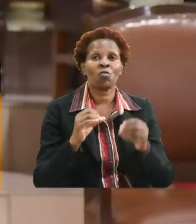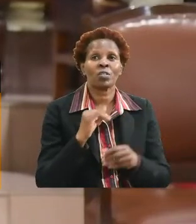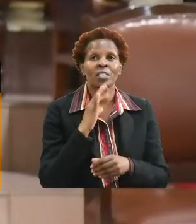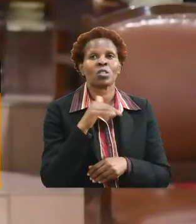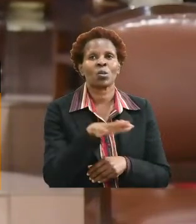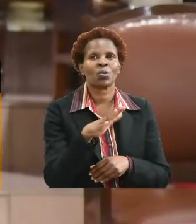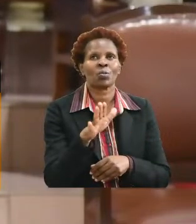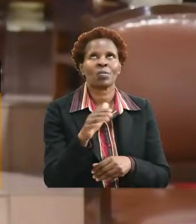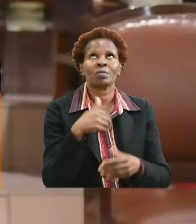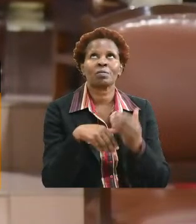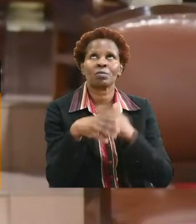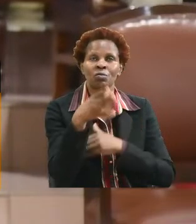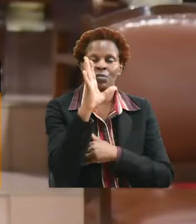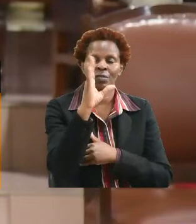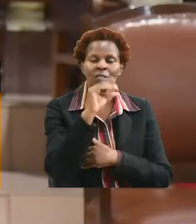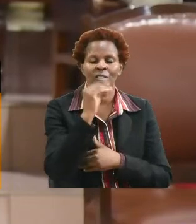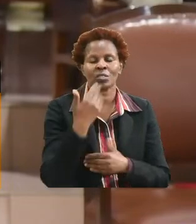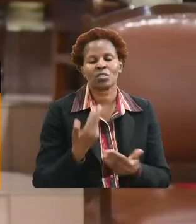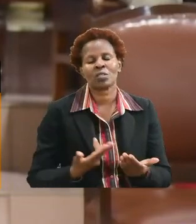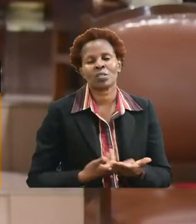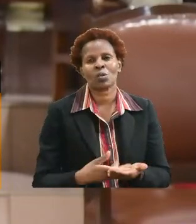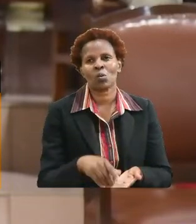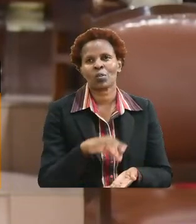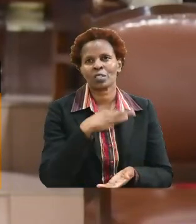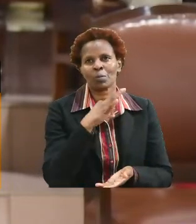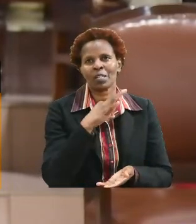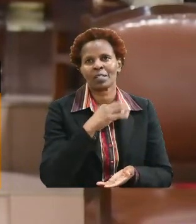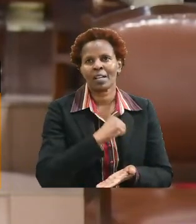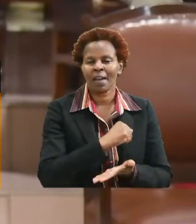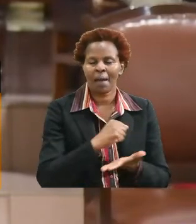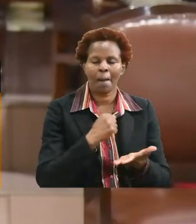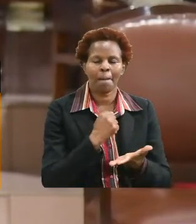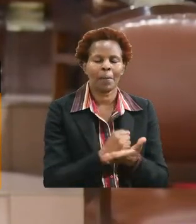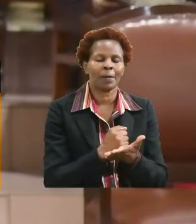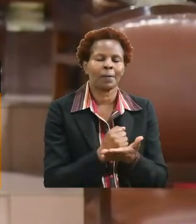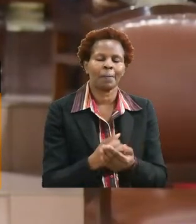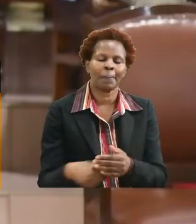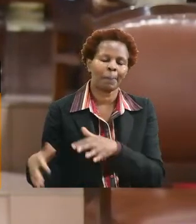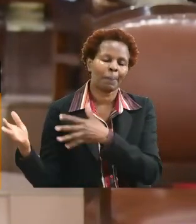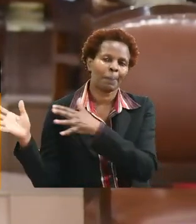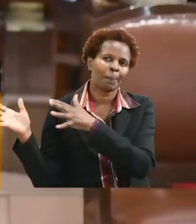In the name of the Father, of the Son, and of the Holy Spirit. Amen.